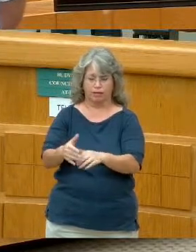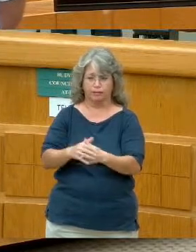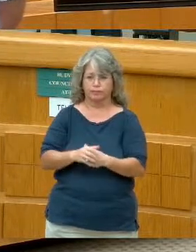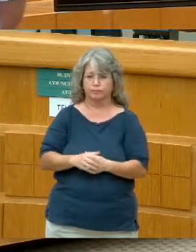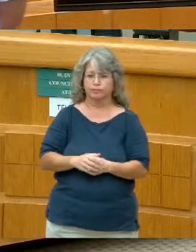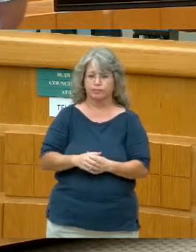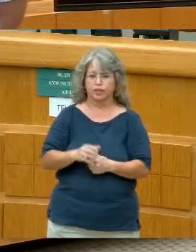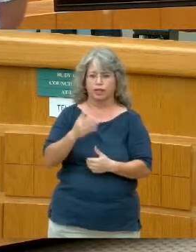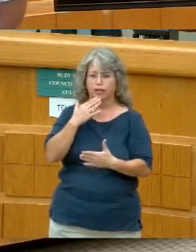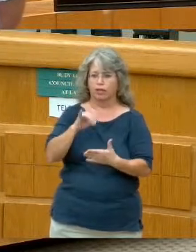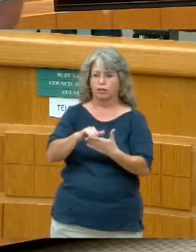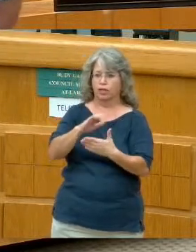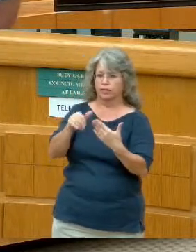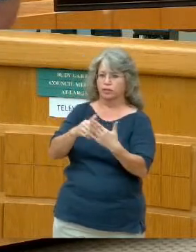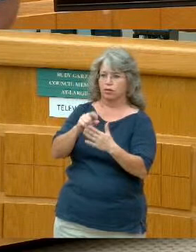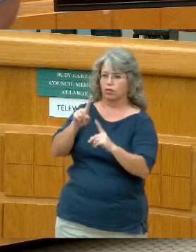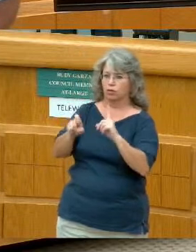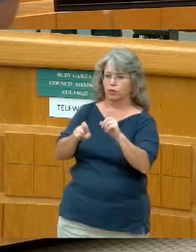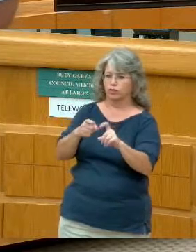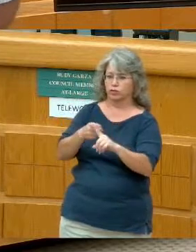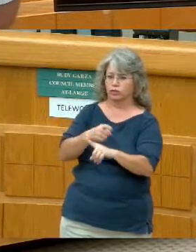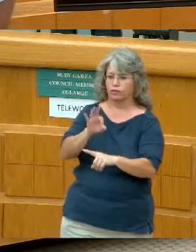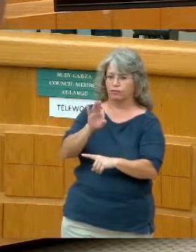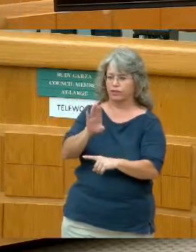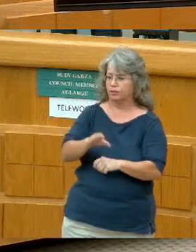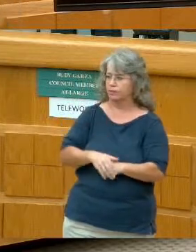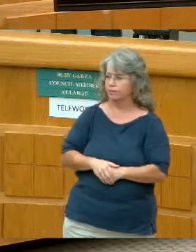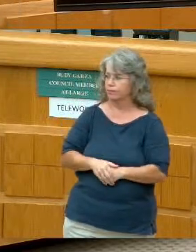Sure. All right. Thank you, and that's all from Facebook.